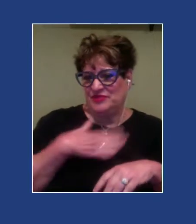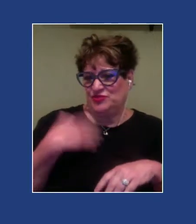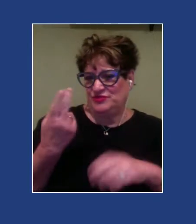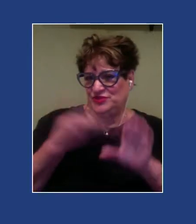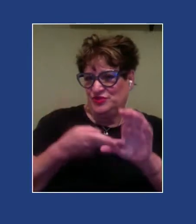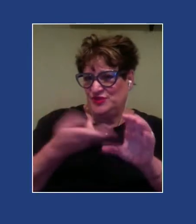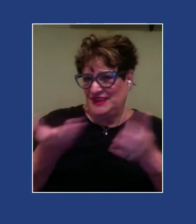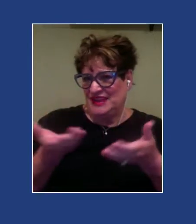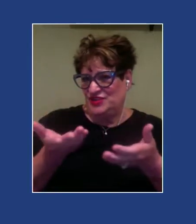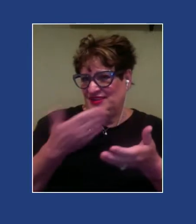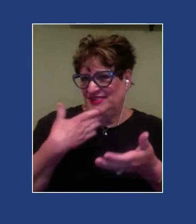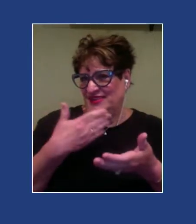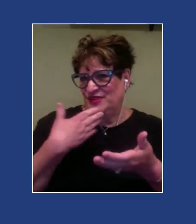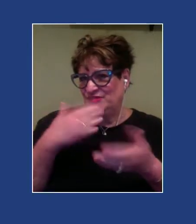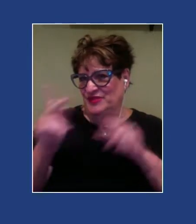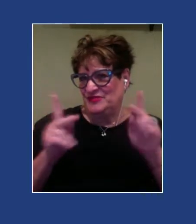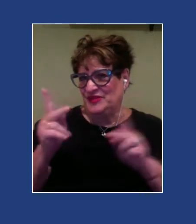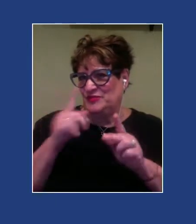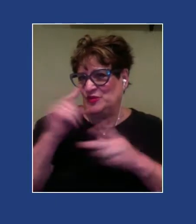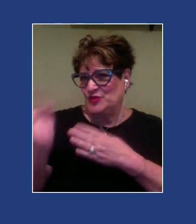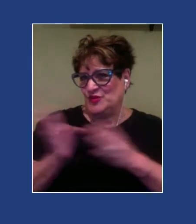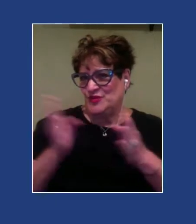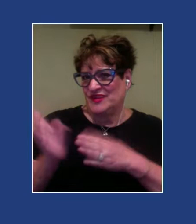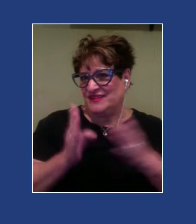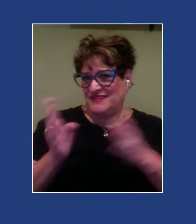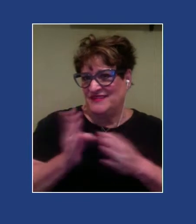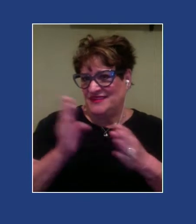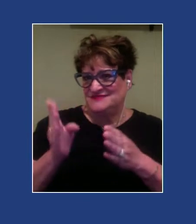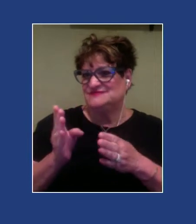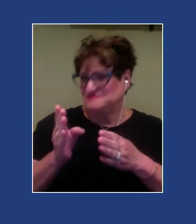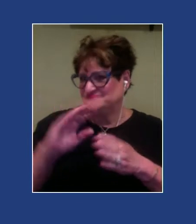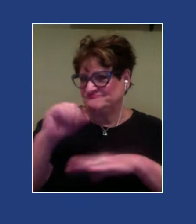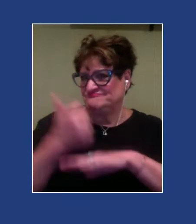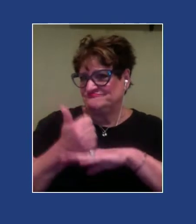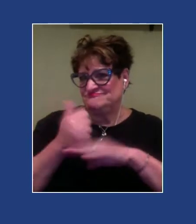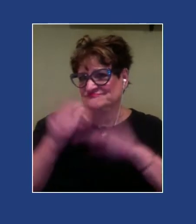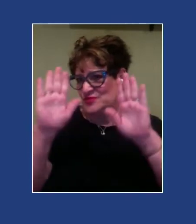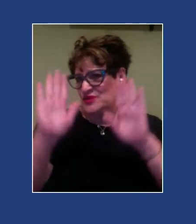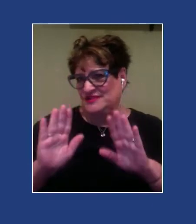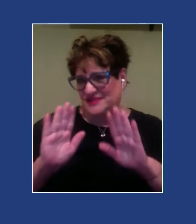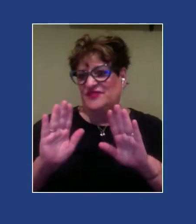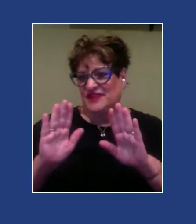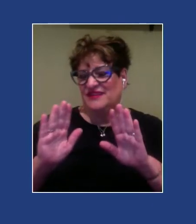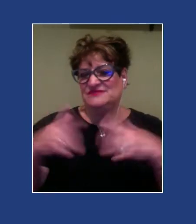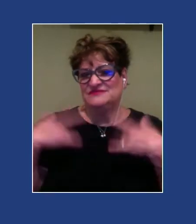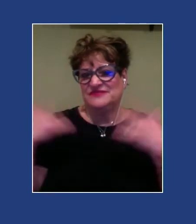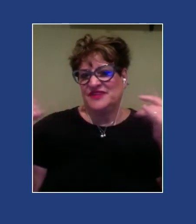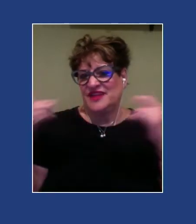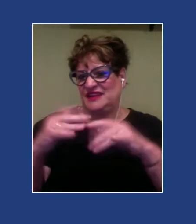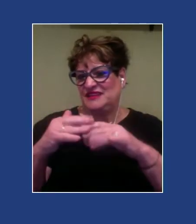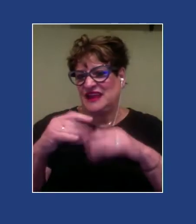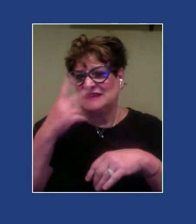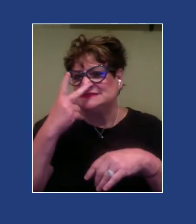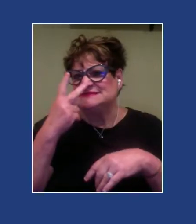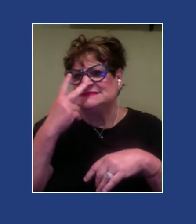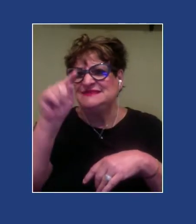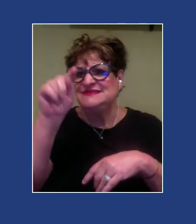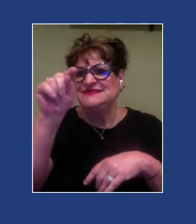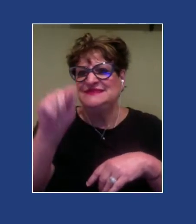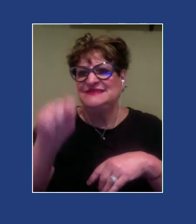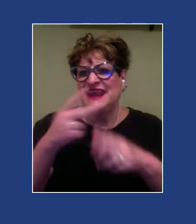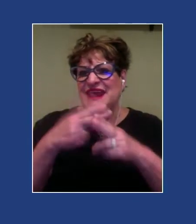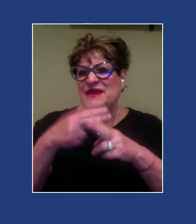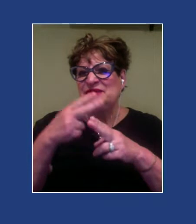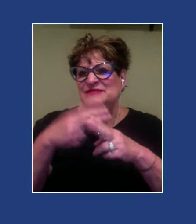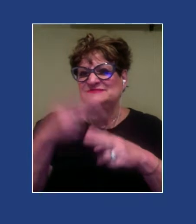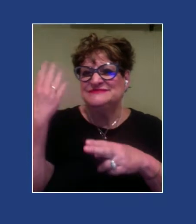Many thanks to the organizers of the conference for this wonderful event. I see some names already that I know from my days